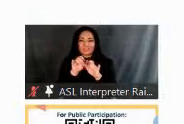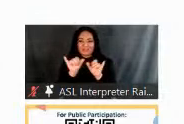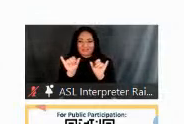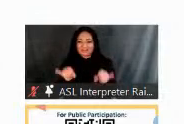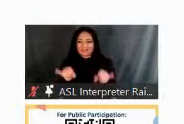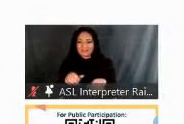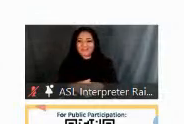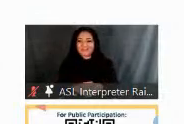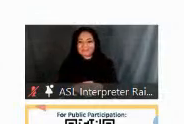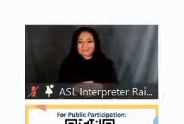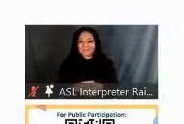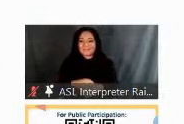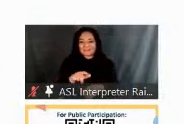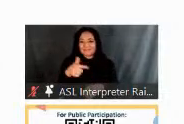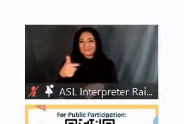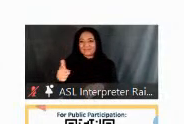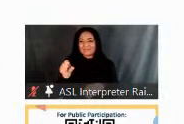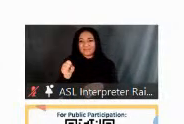Thank you.